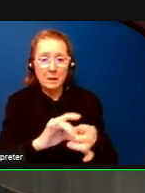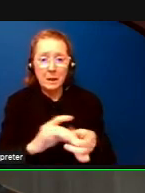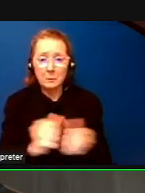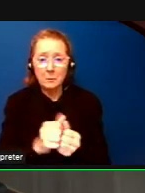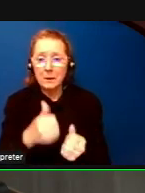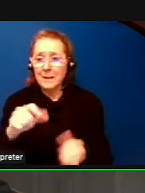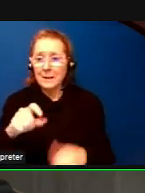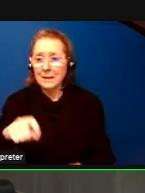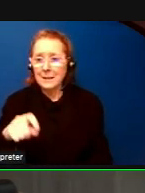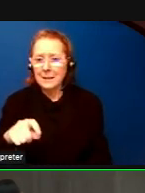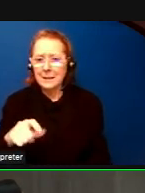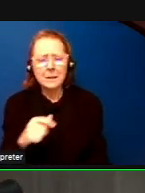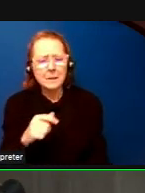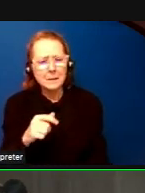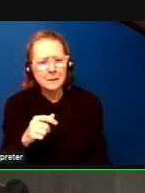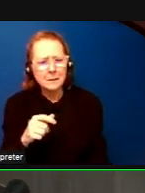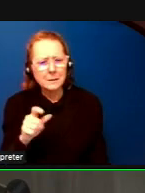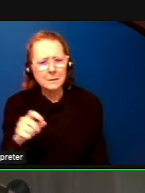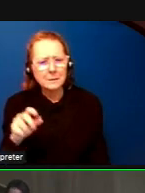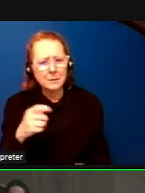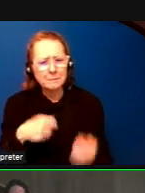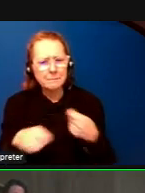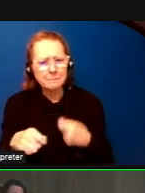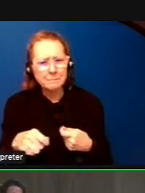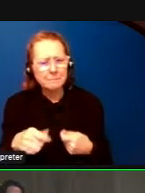It won't turn up yet.